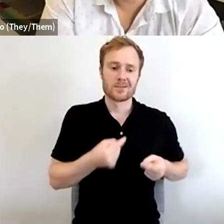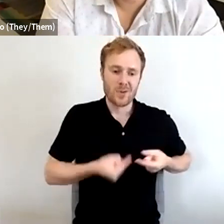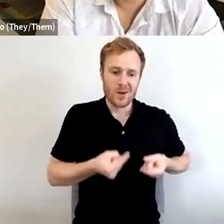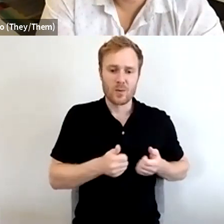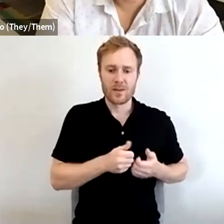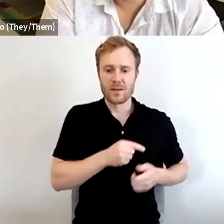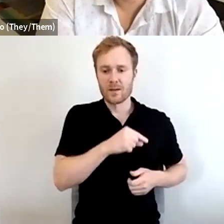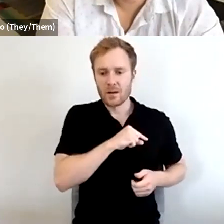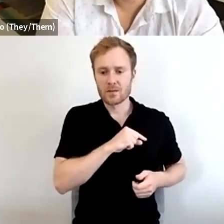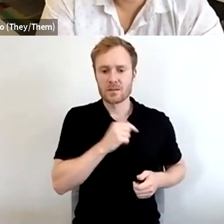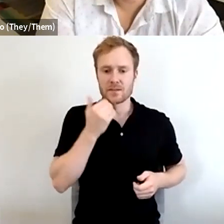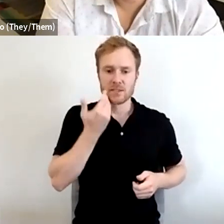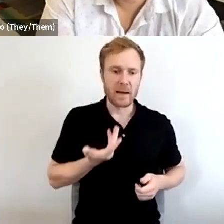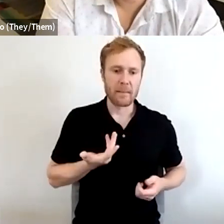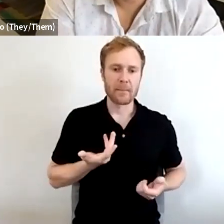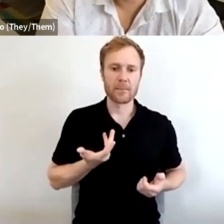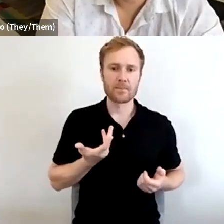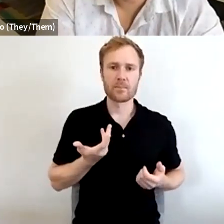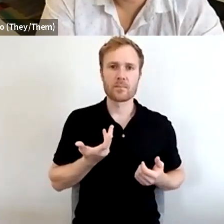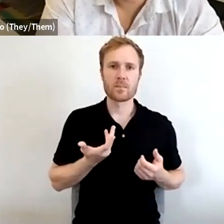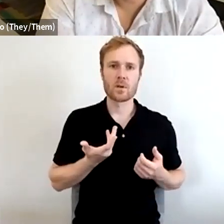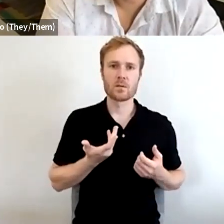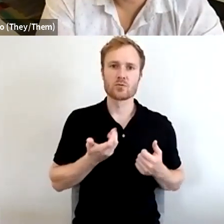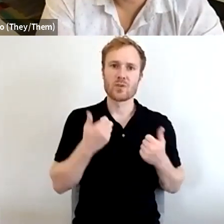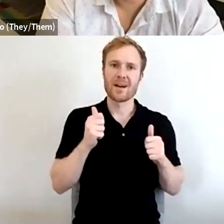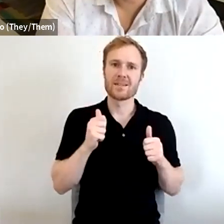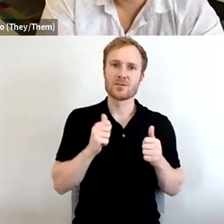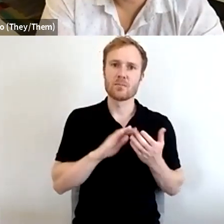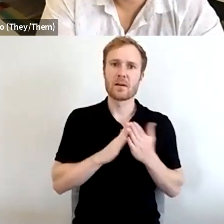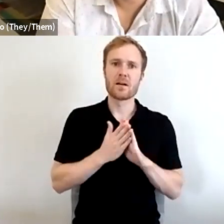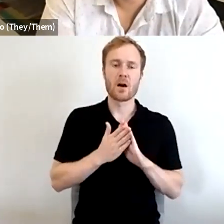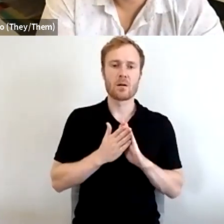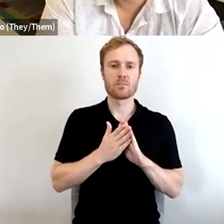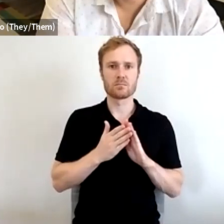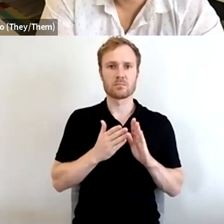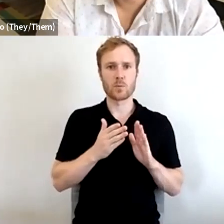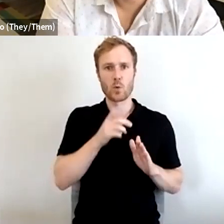around, you know, trying to be who they are authentically.